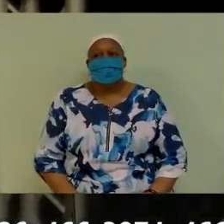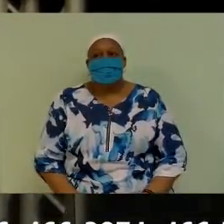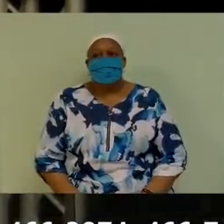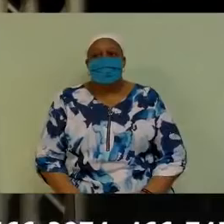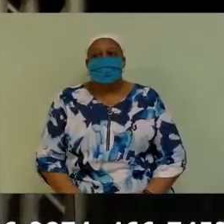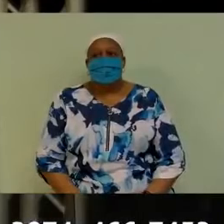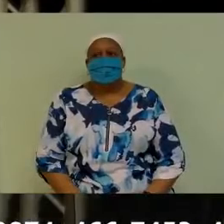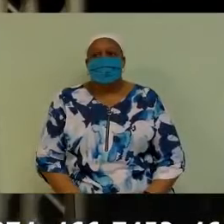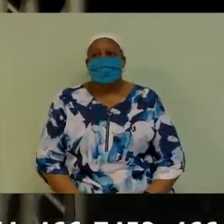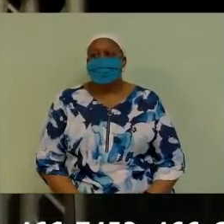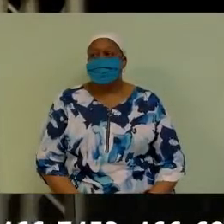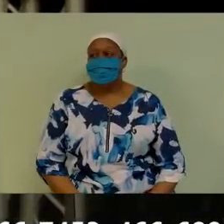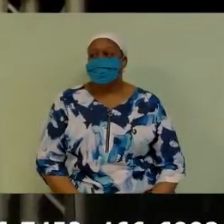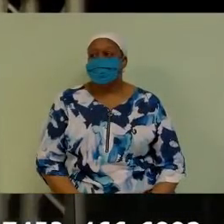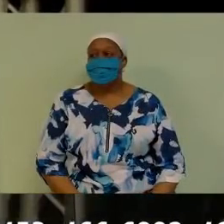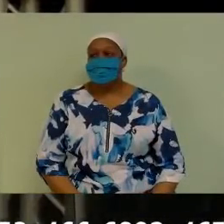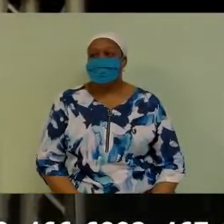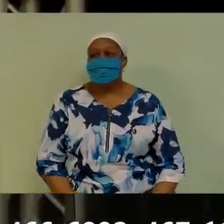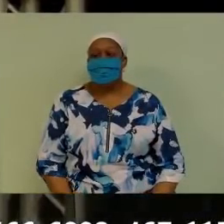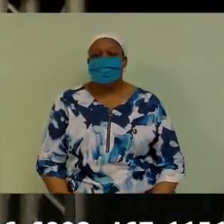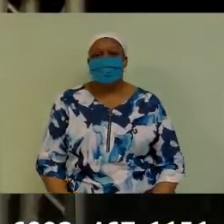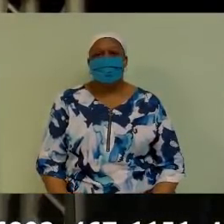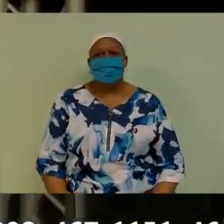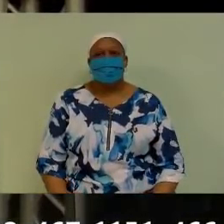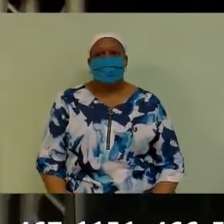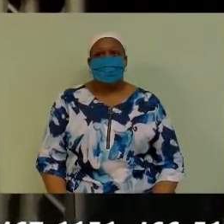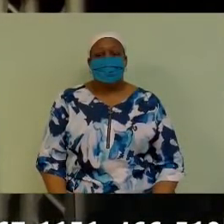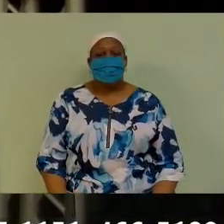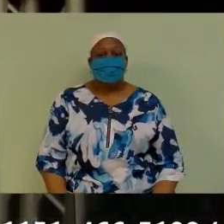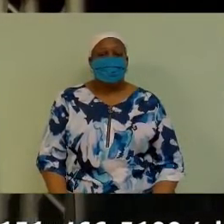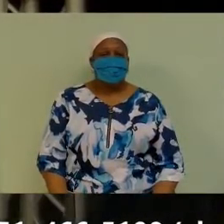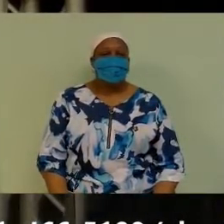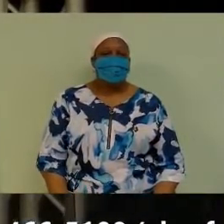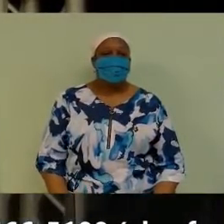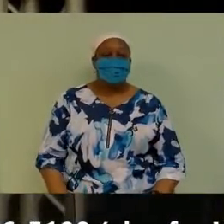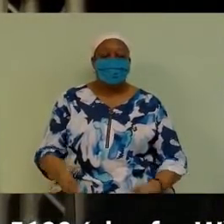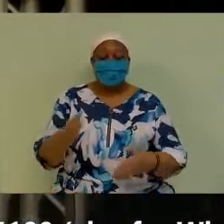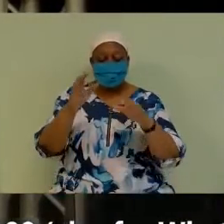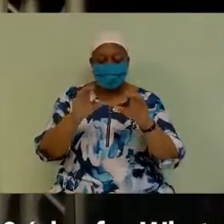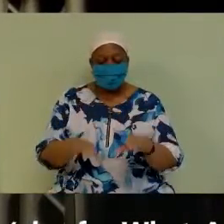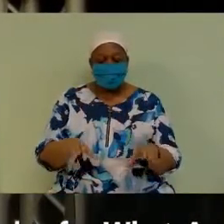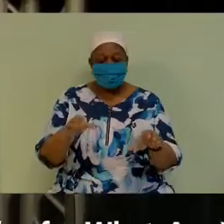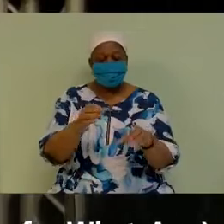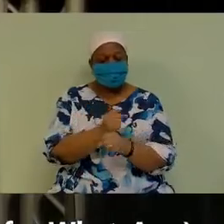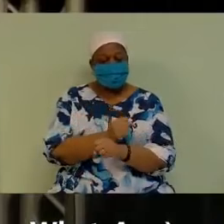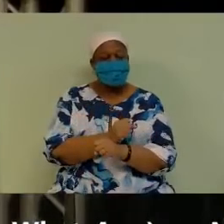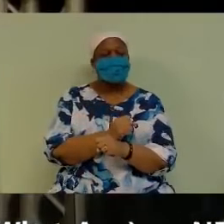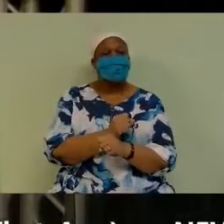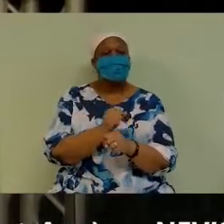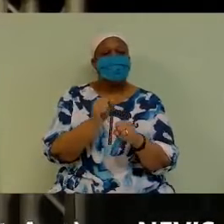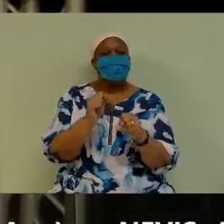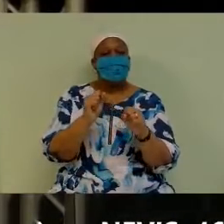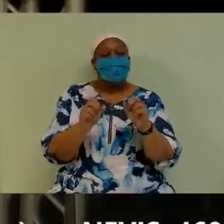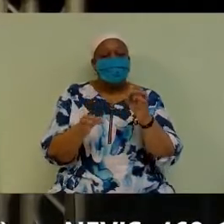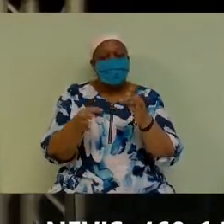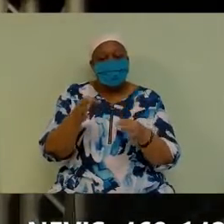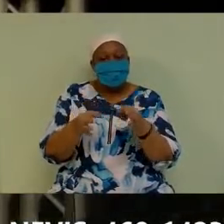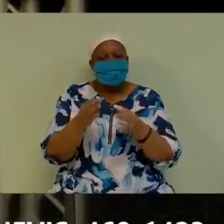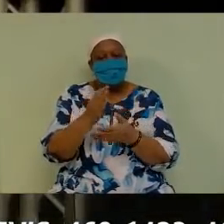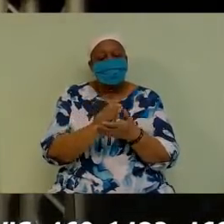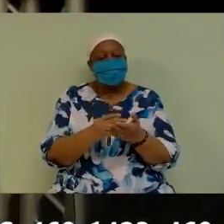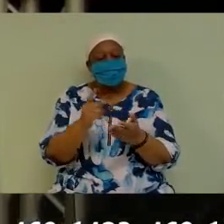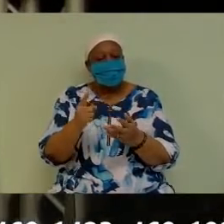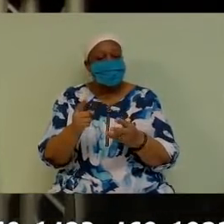the pre-symptomatic period, that is before persons have symptoms, or even in the asymptomatic period, that is persons who have the